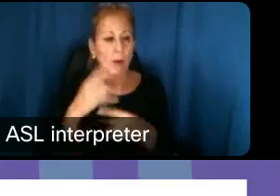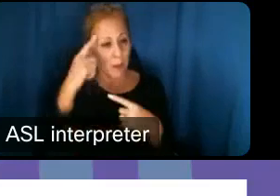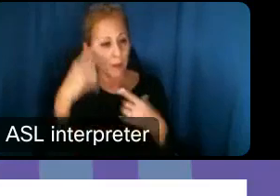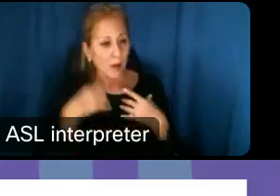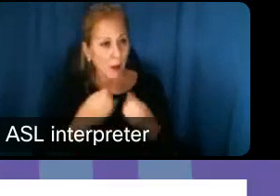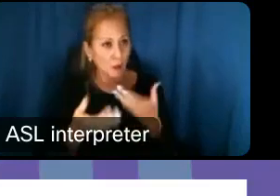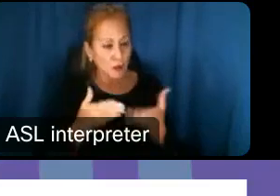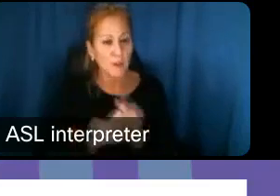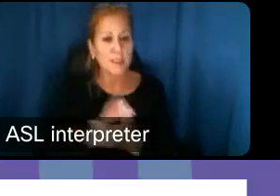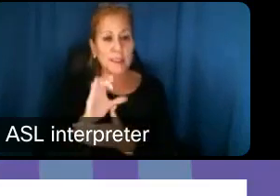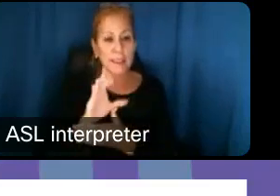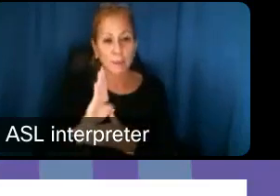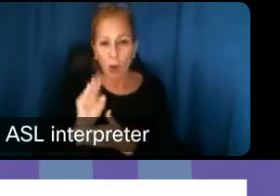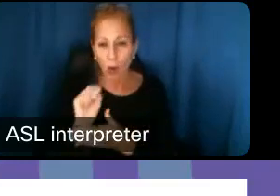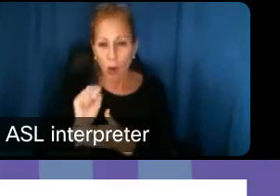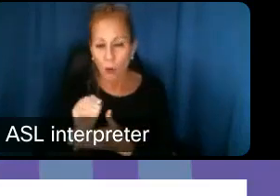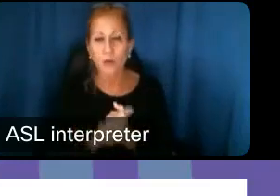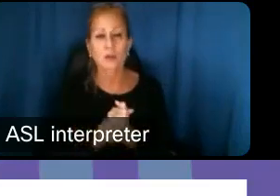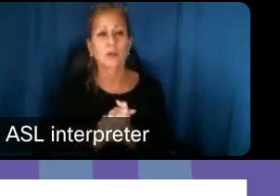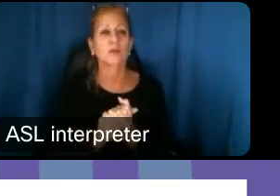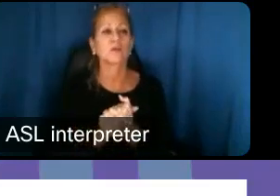CBOs, community-based organizations.